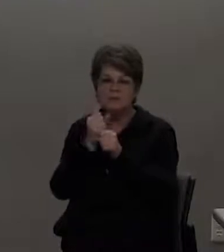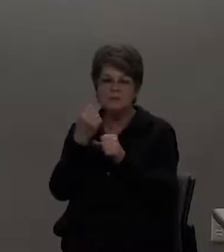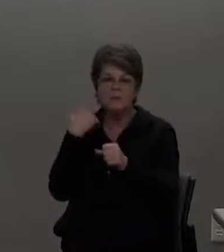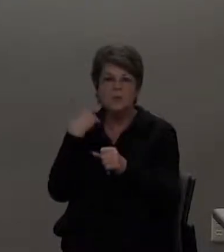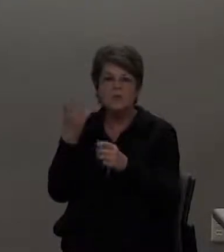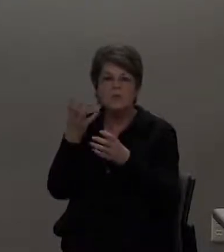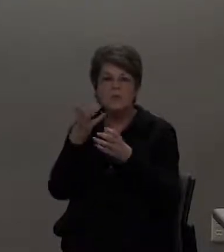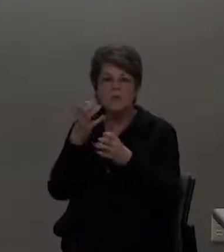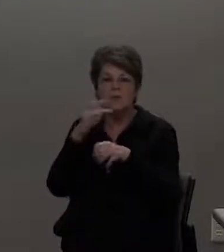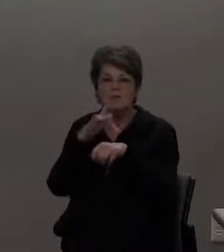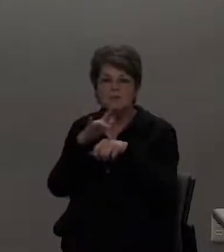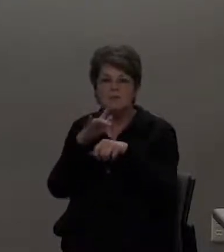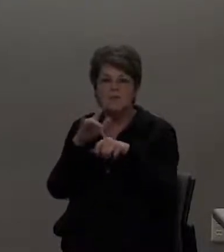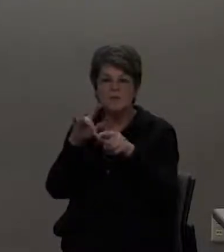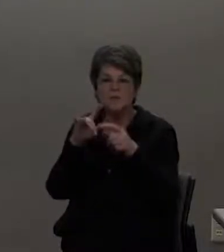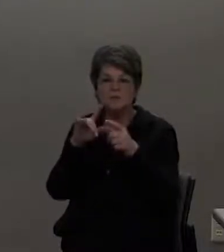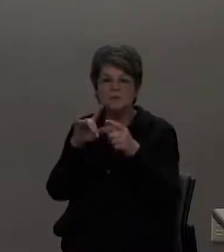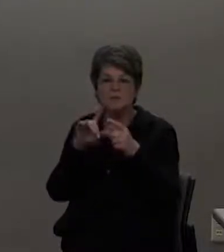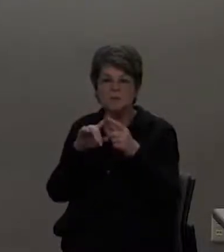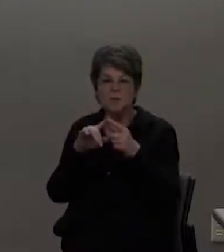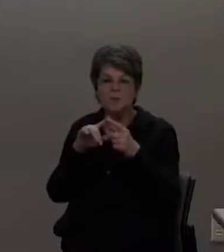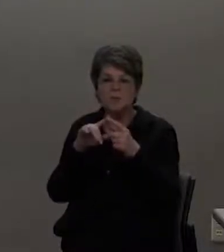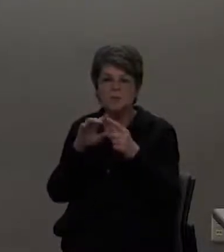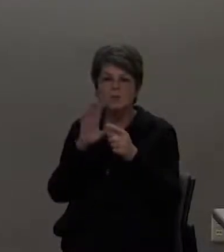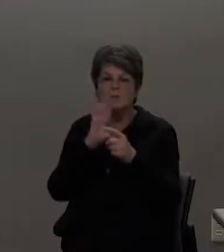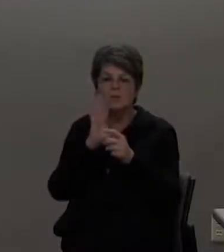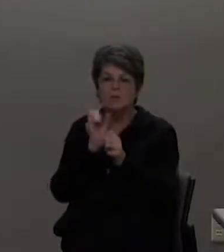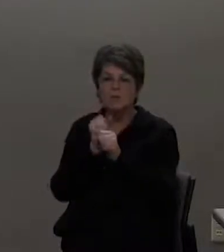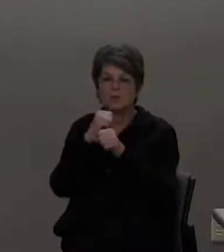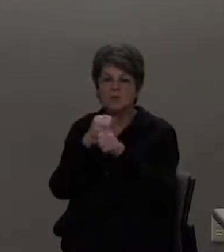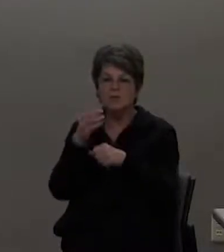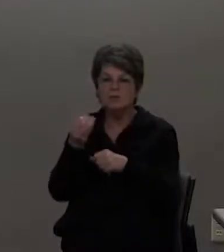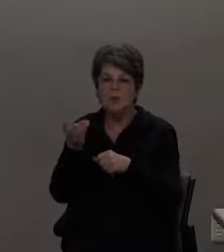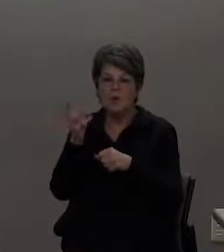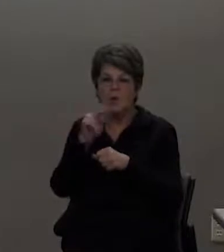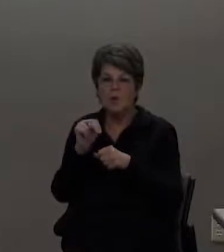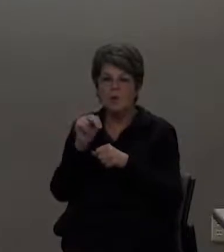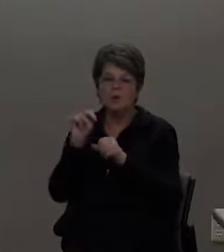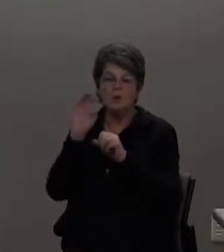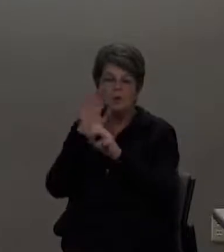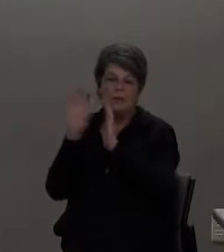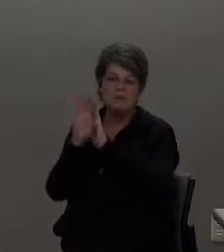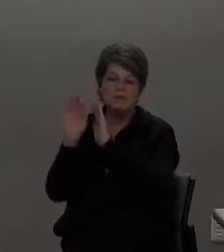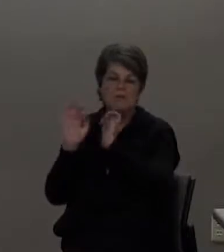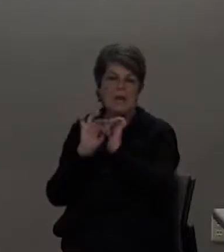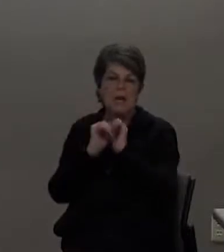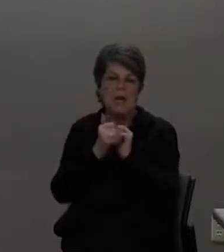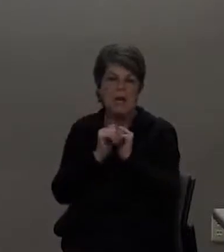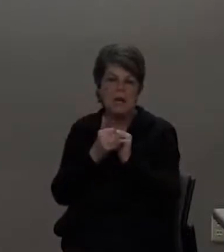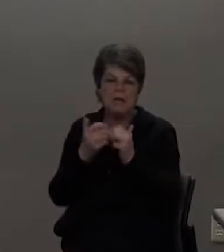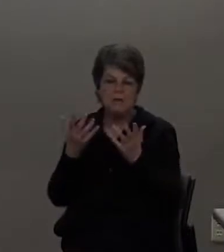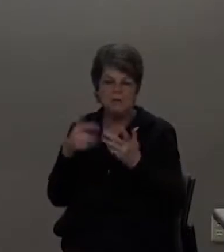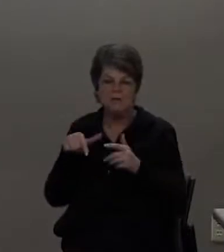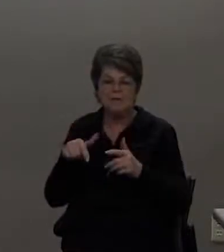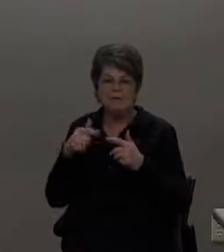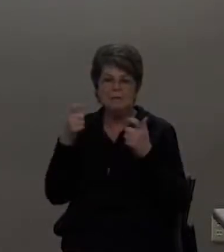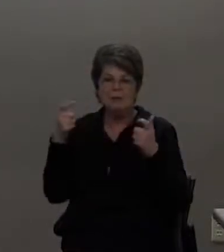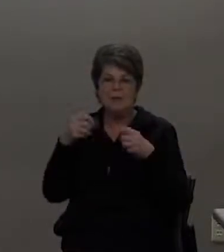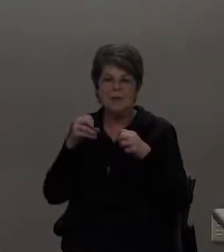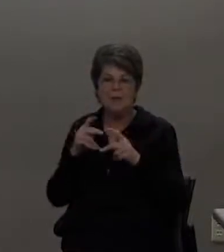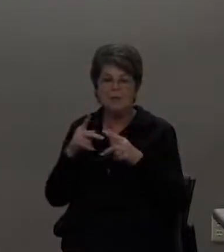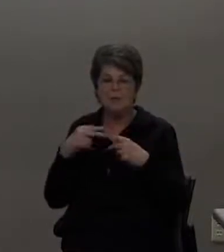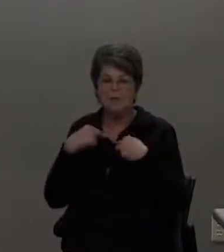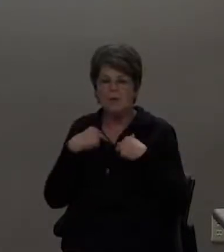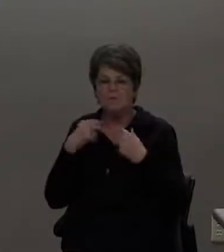They're going to want the space to be able to be created in their own image. And so how do we make that happen? I think that this is a tremendous opportunity we have in the